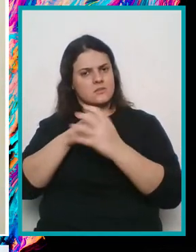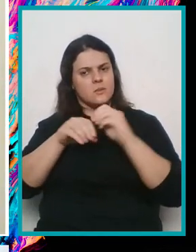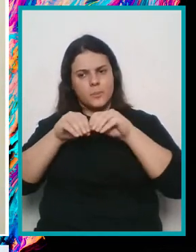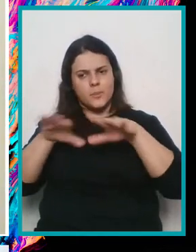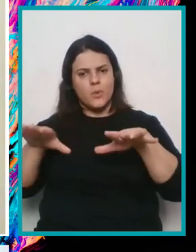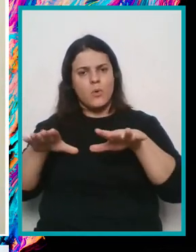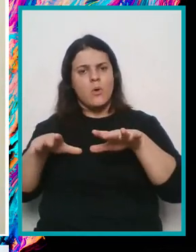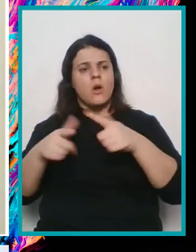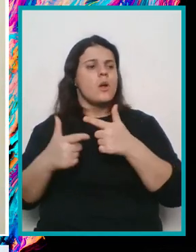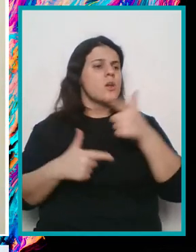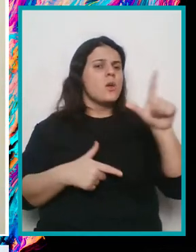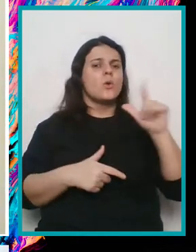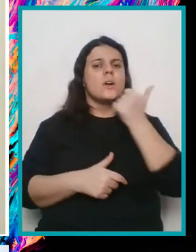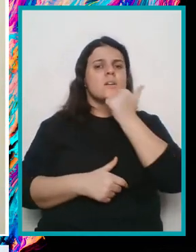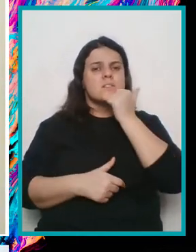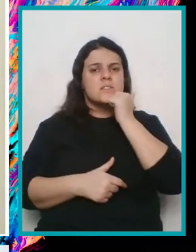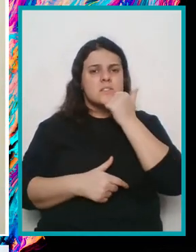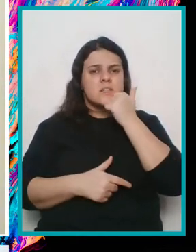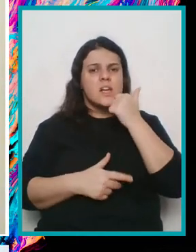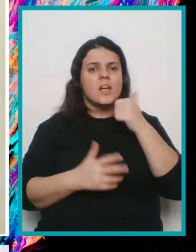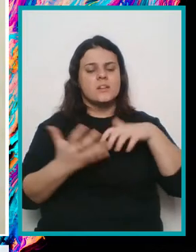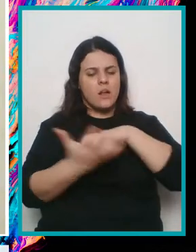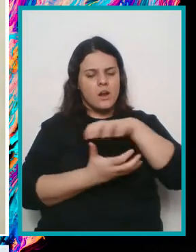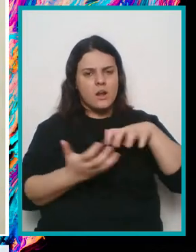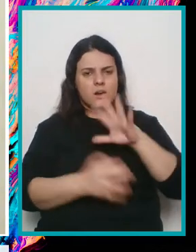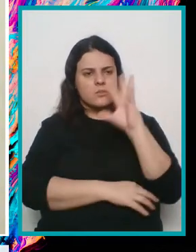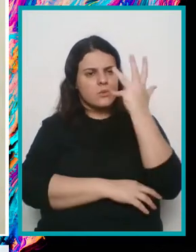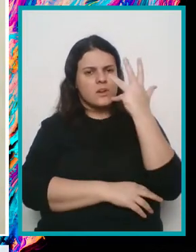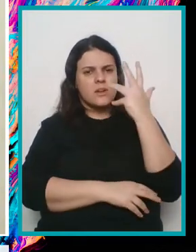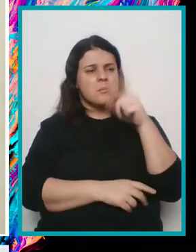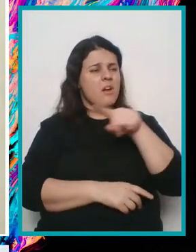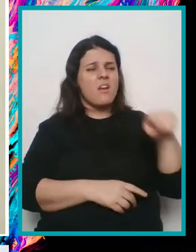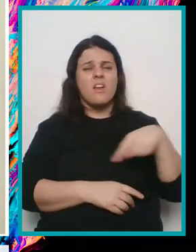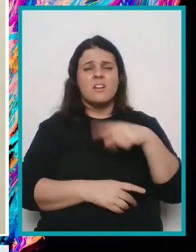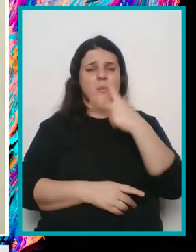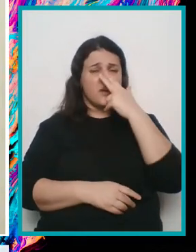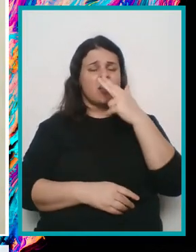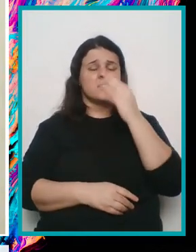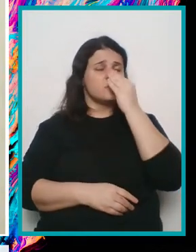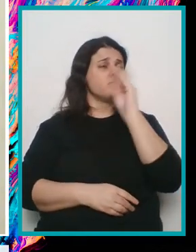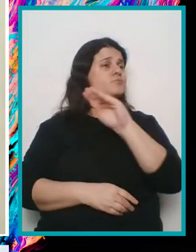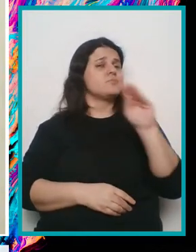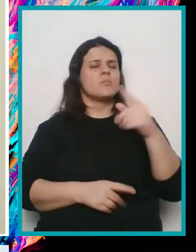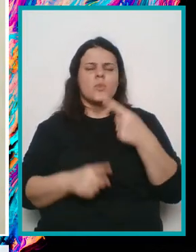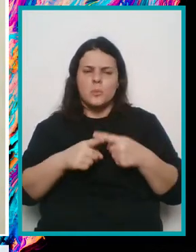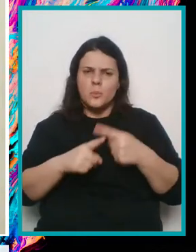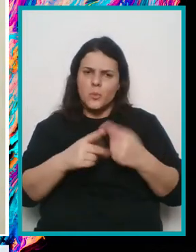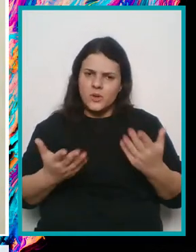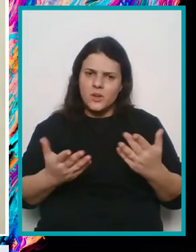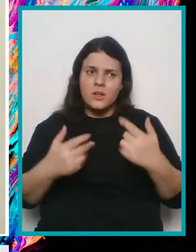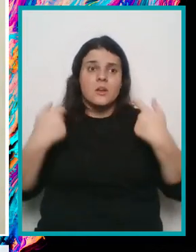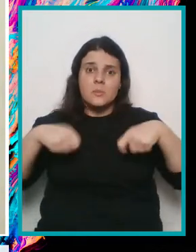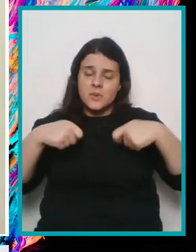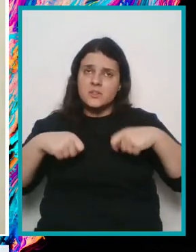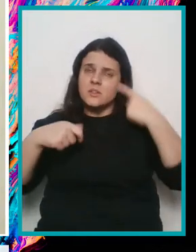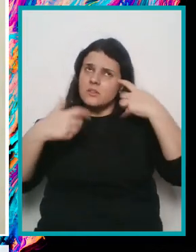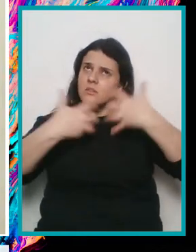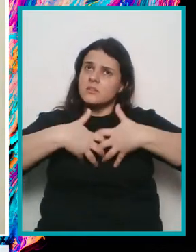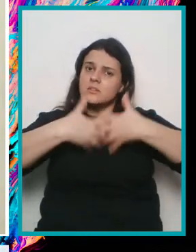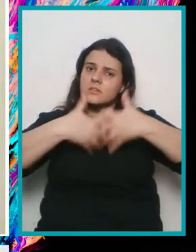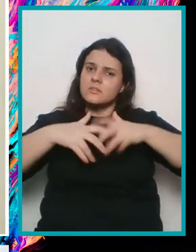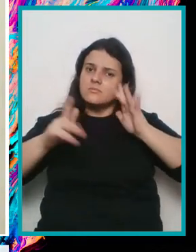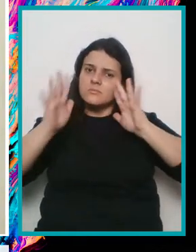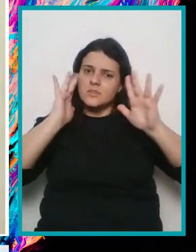future that they're leading us into, because many systems have been found